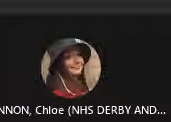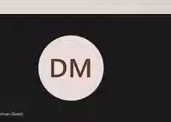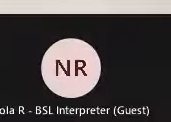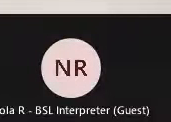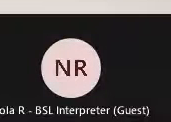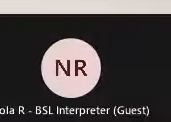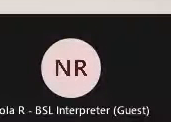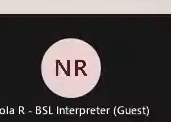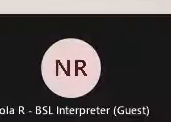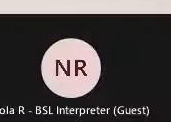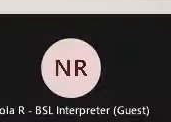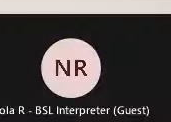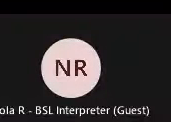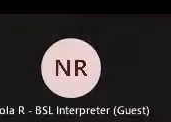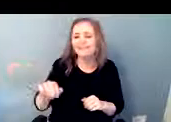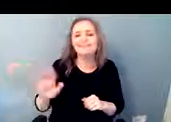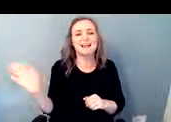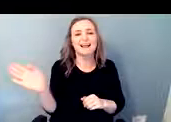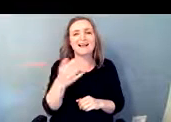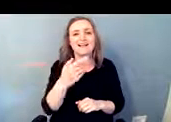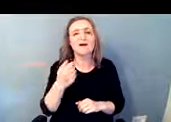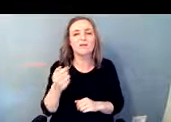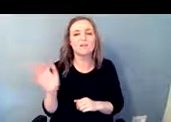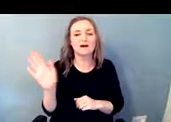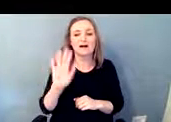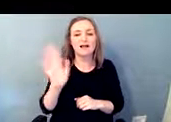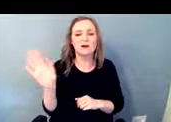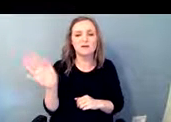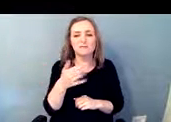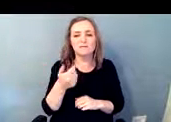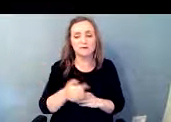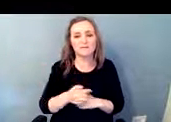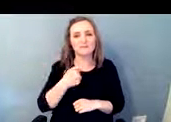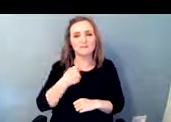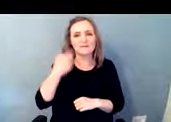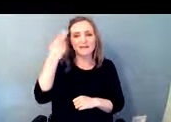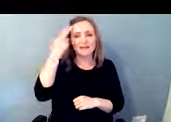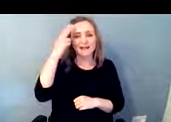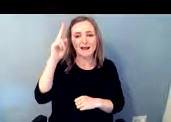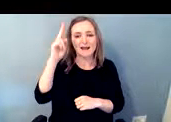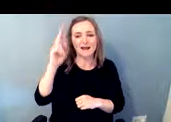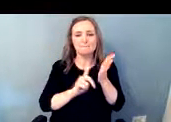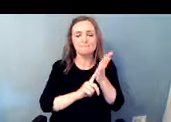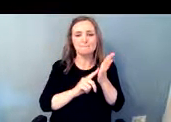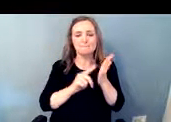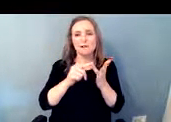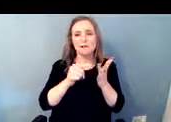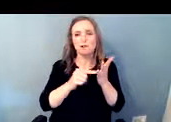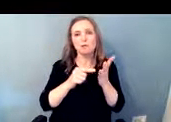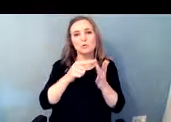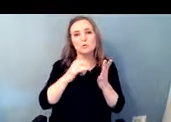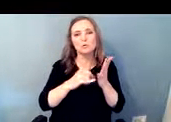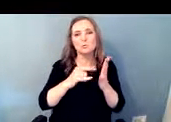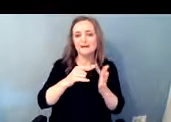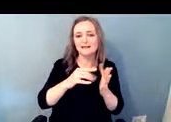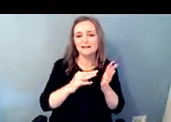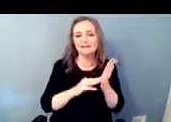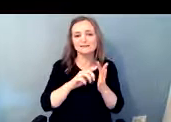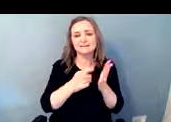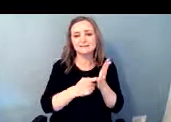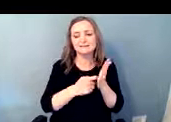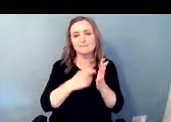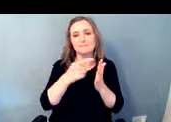Louise. Yeah, hello everybody. So I'm Louise Merriman and I'm the GP Cancer Lead for Joined Up